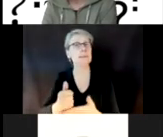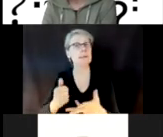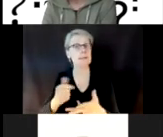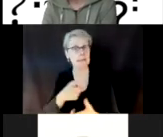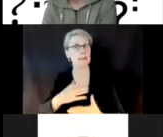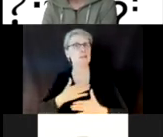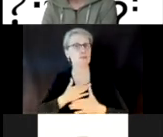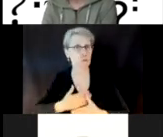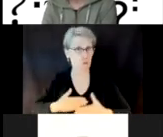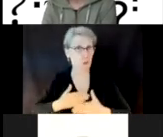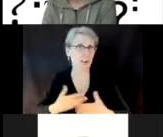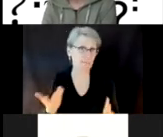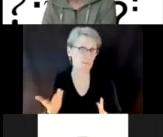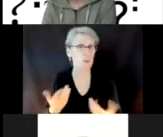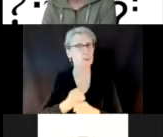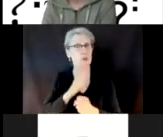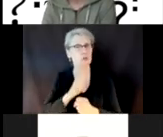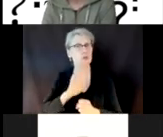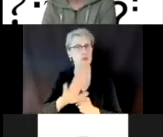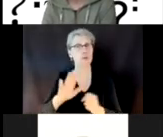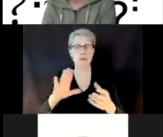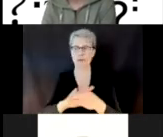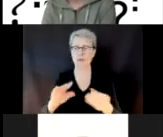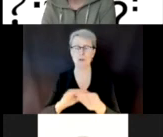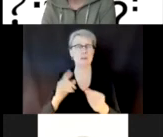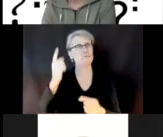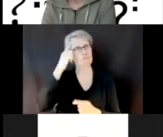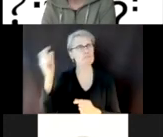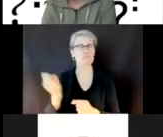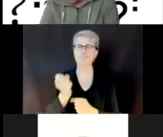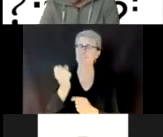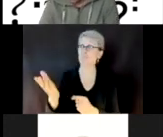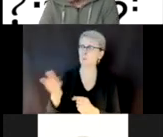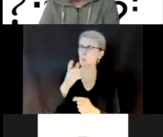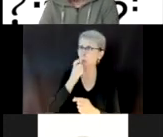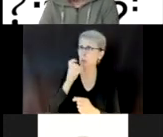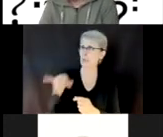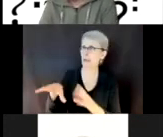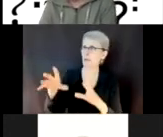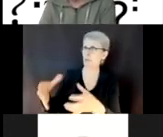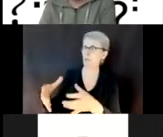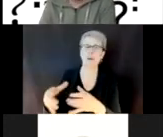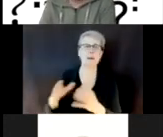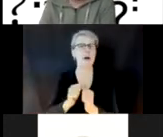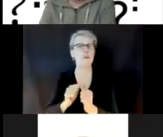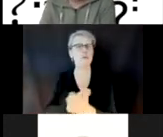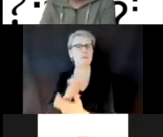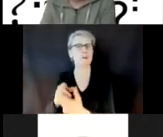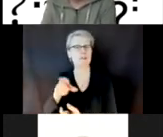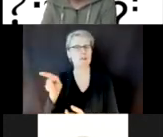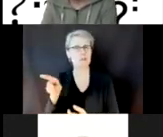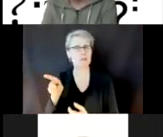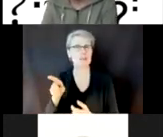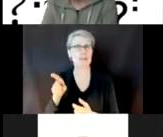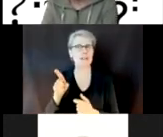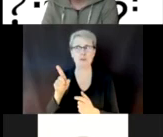approach. So making sure that you have a really clear conception of who that audience is, how to speak to them, give them the stuff that